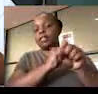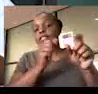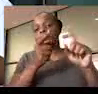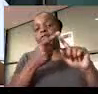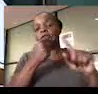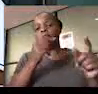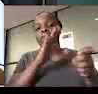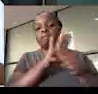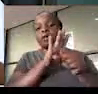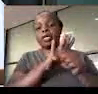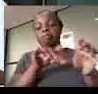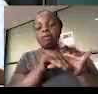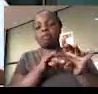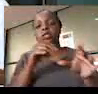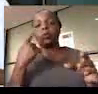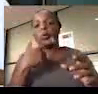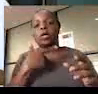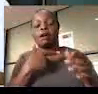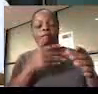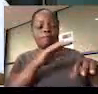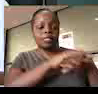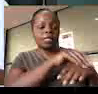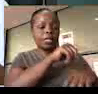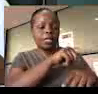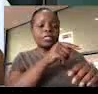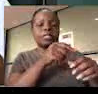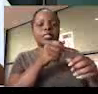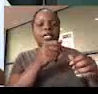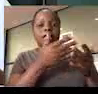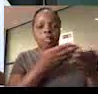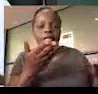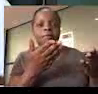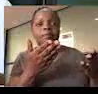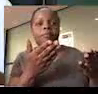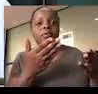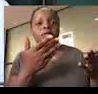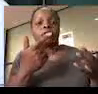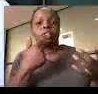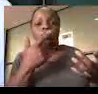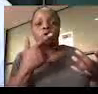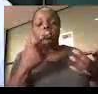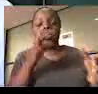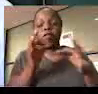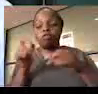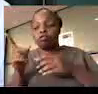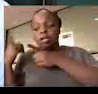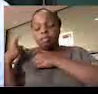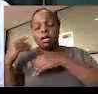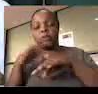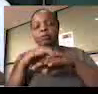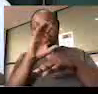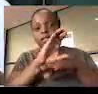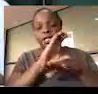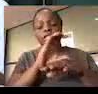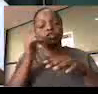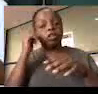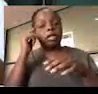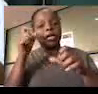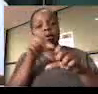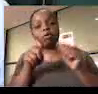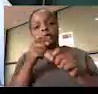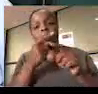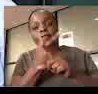that you were given 50,000 by another insurance company to go and work it out. You are thinking of that coffin. Maybe before you pull out